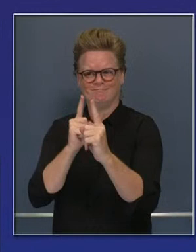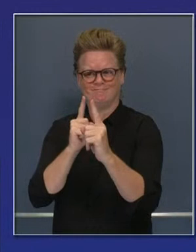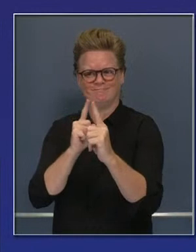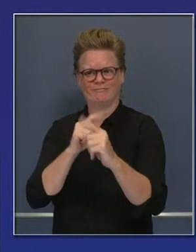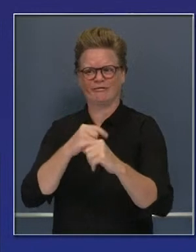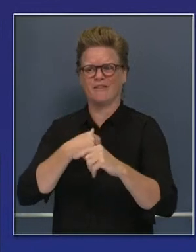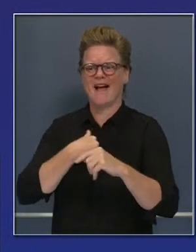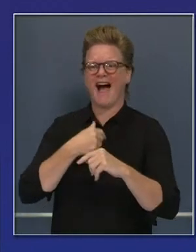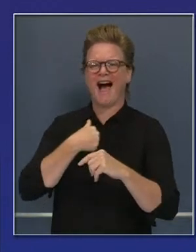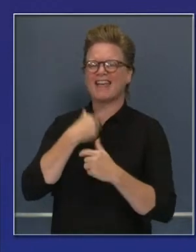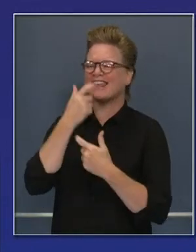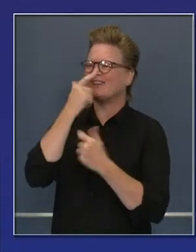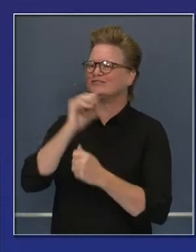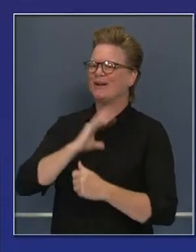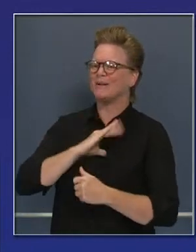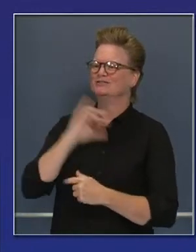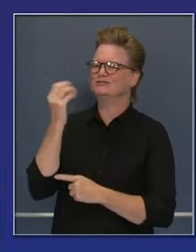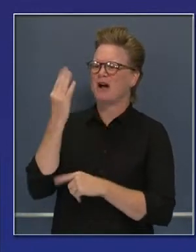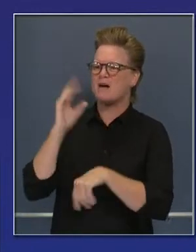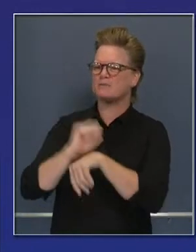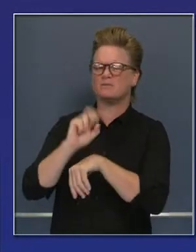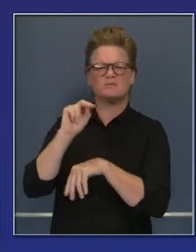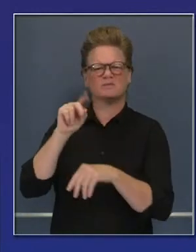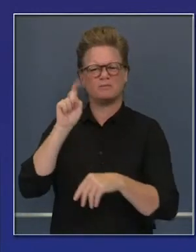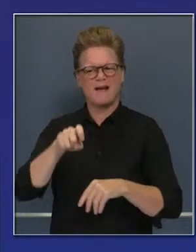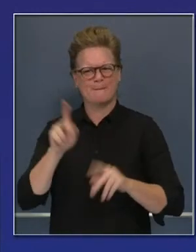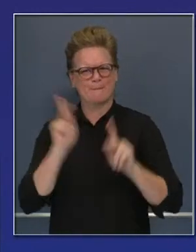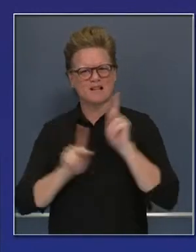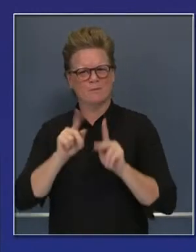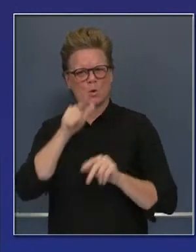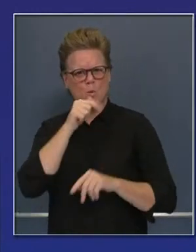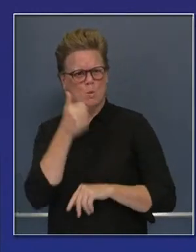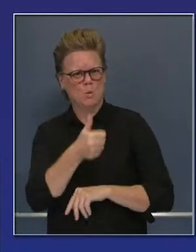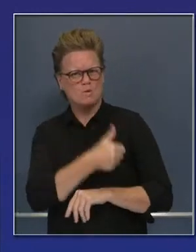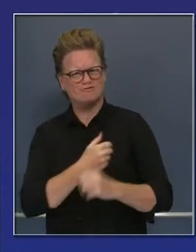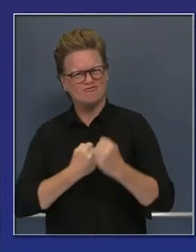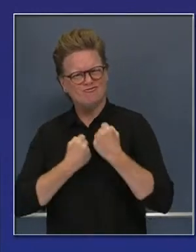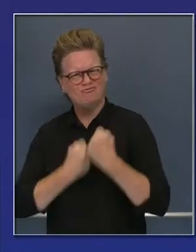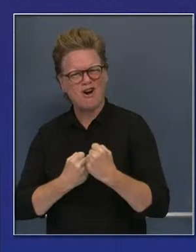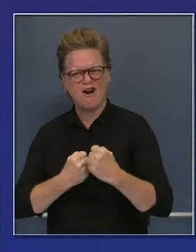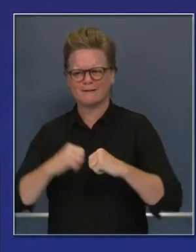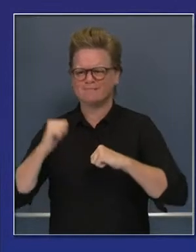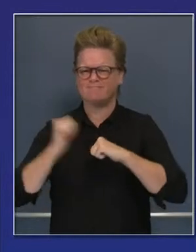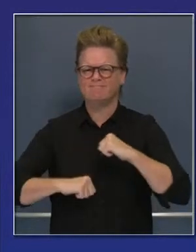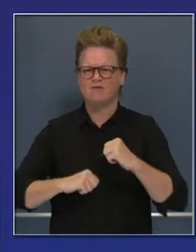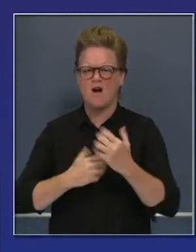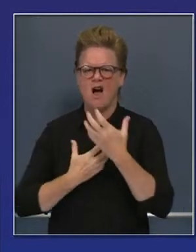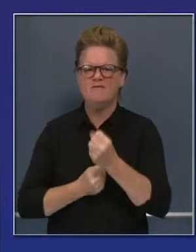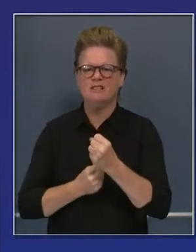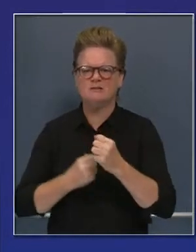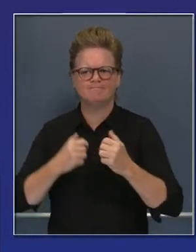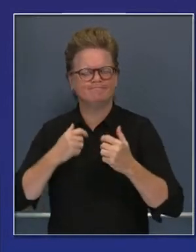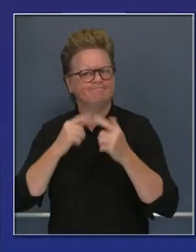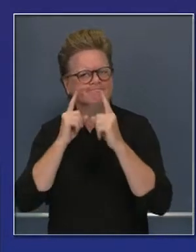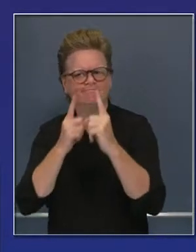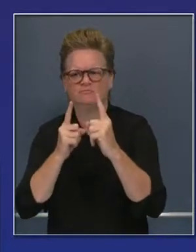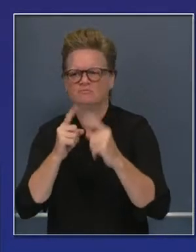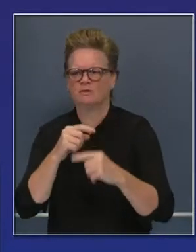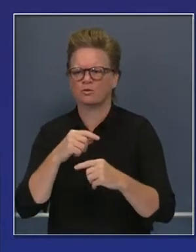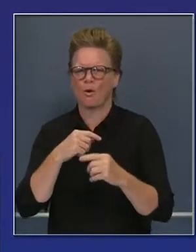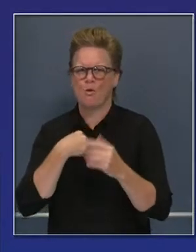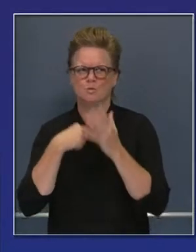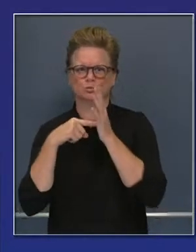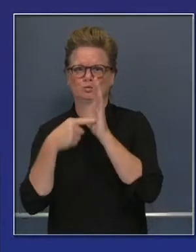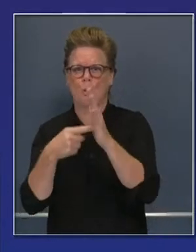job. That was demonstrated by act of real courage over the course of the weekend, where we